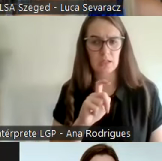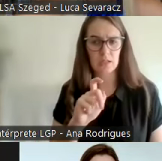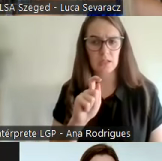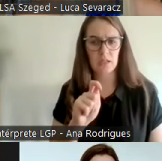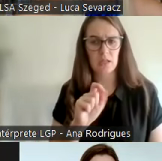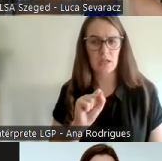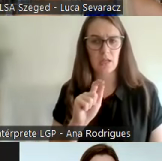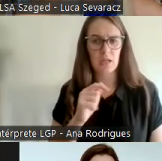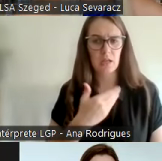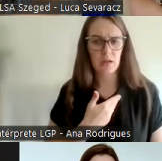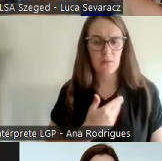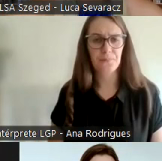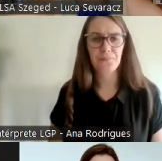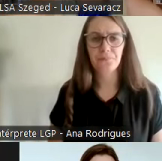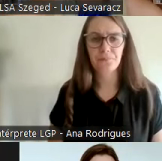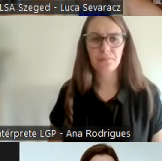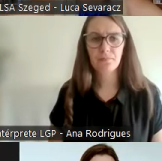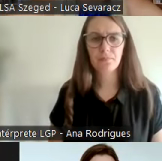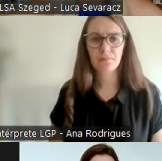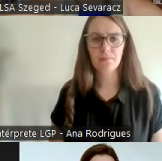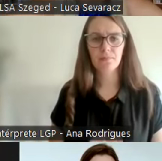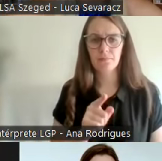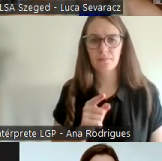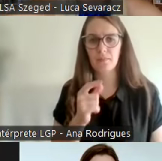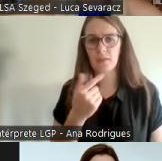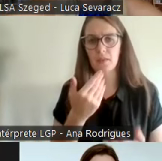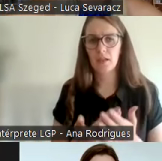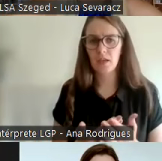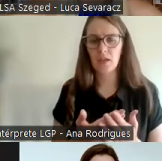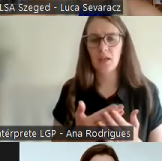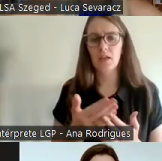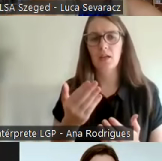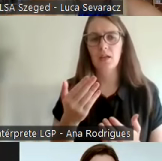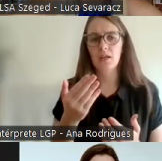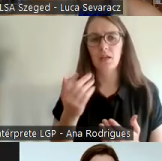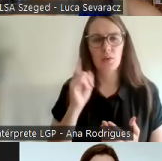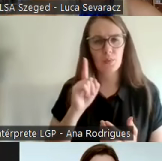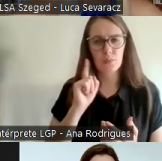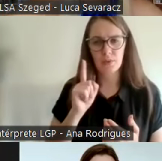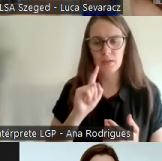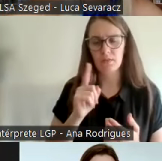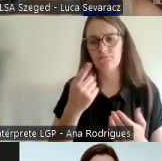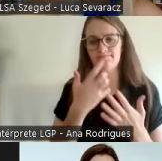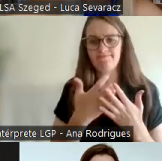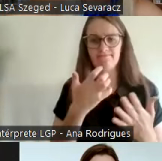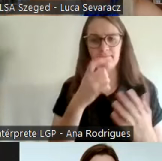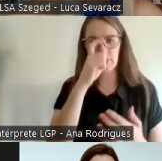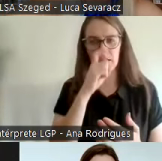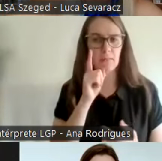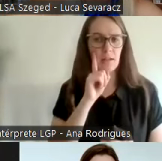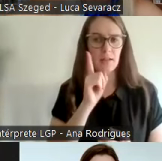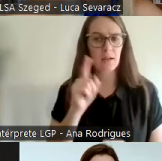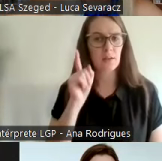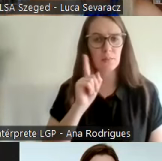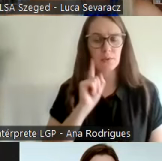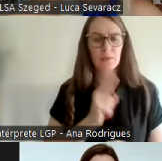Besides being an active member of an international corporation, we fully believe that a community which is incapable of